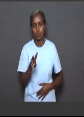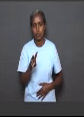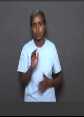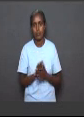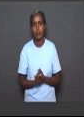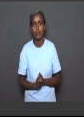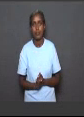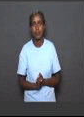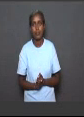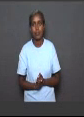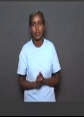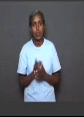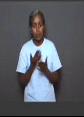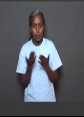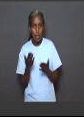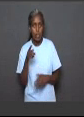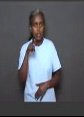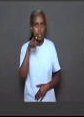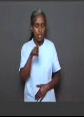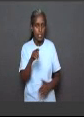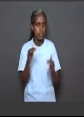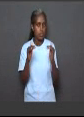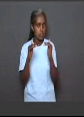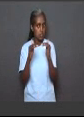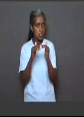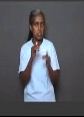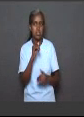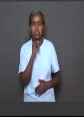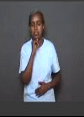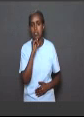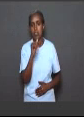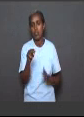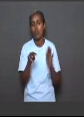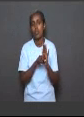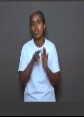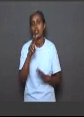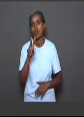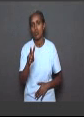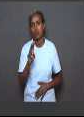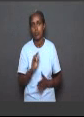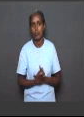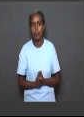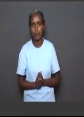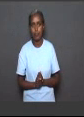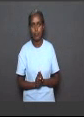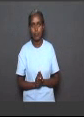2, where x is different from negative 2.